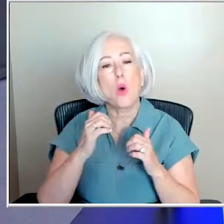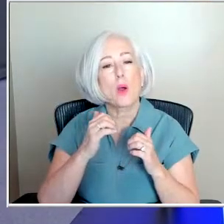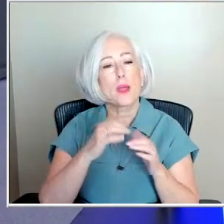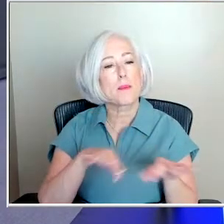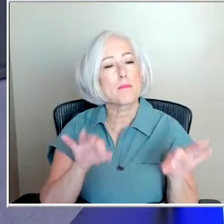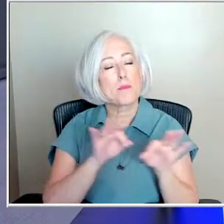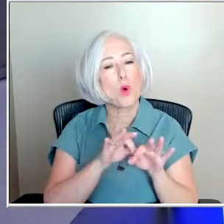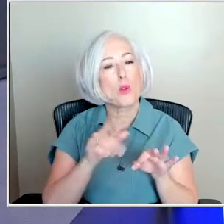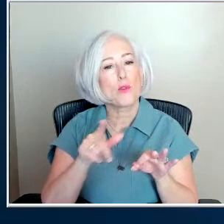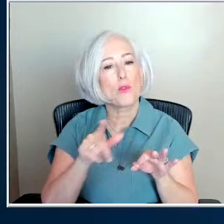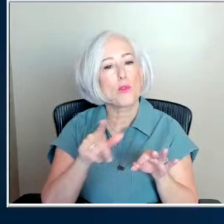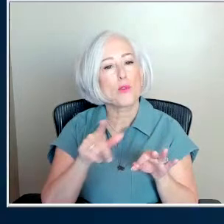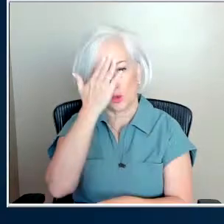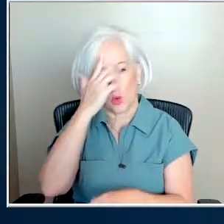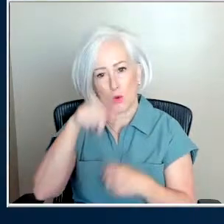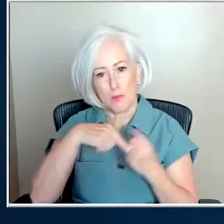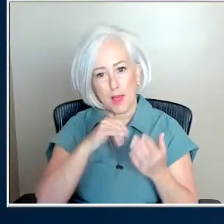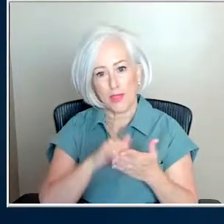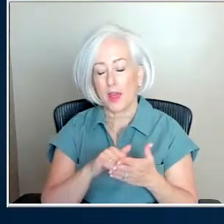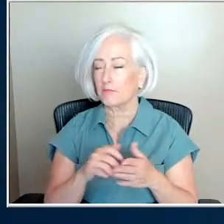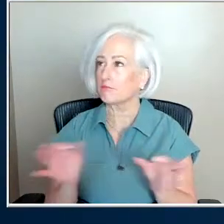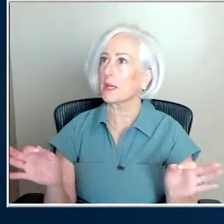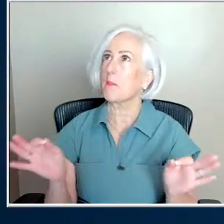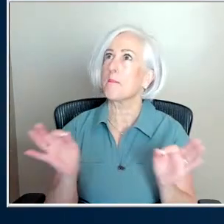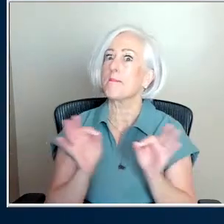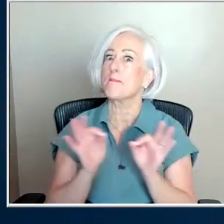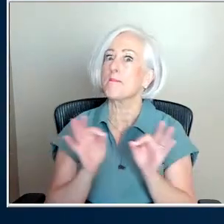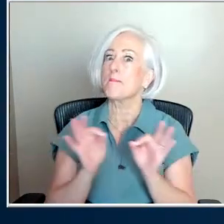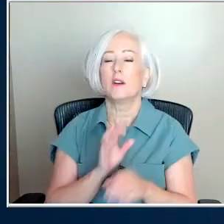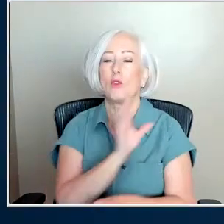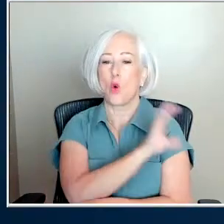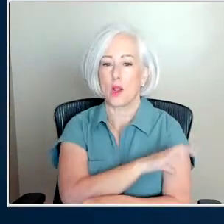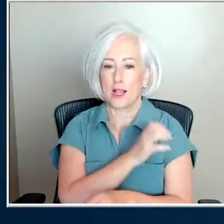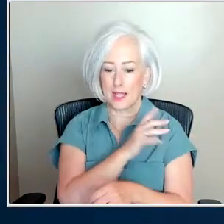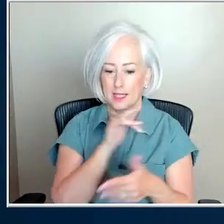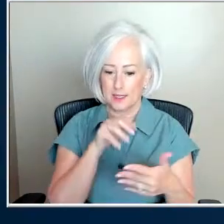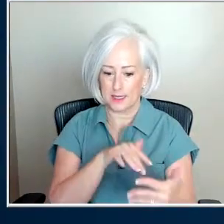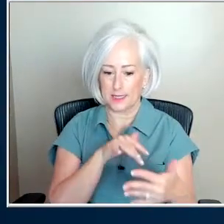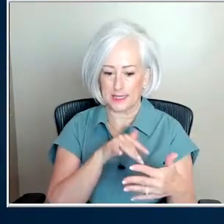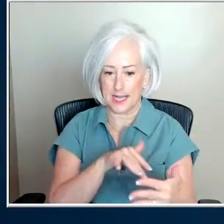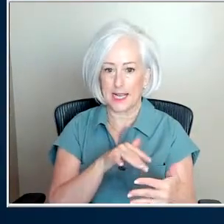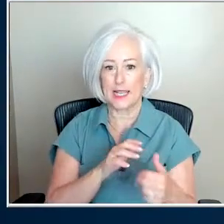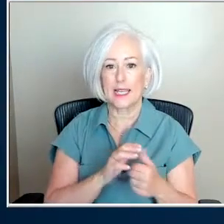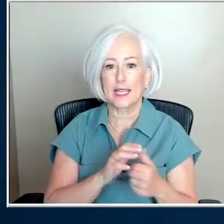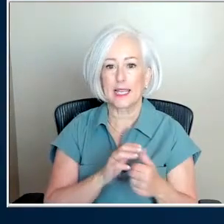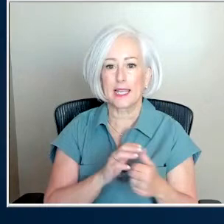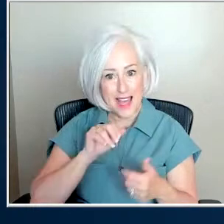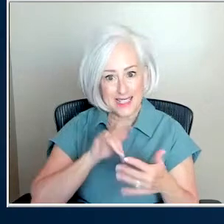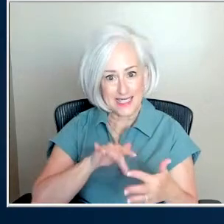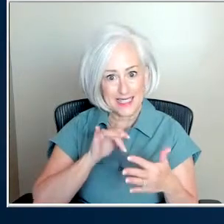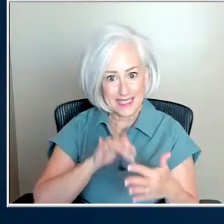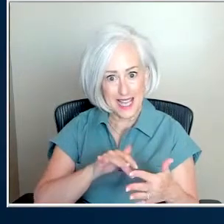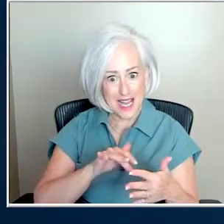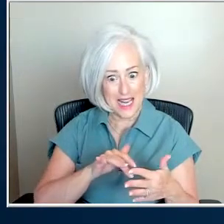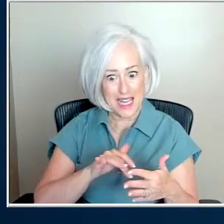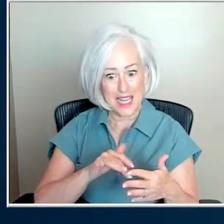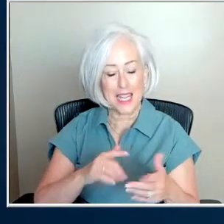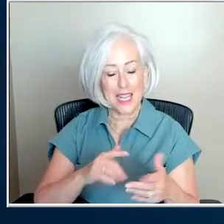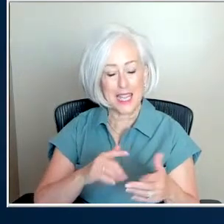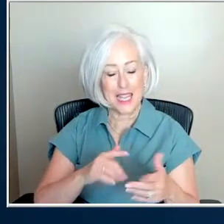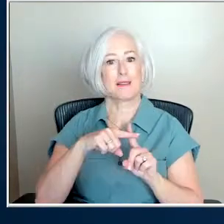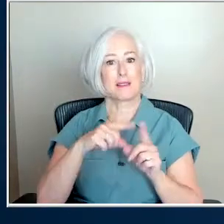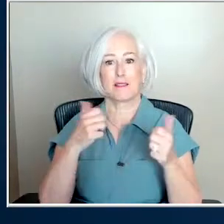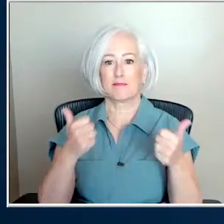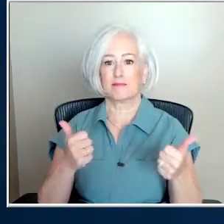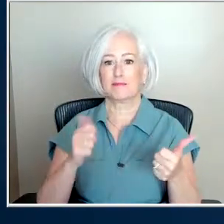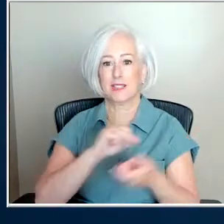trials? Absolutely, very important. And actually, that study she signed up for came back positive, and it actually changed the standard